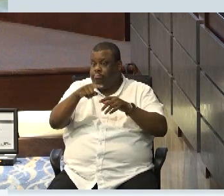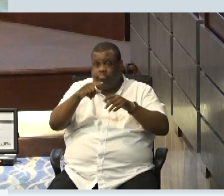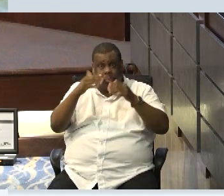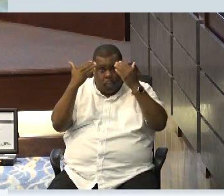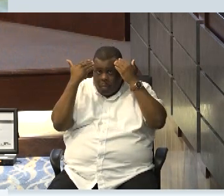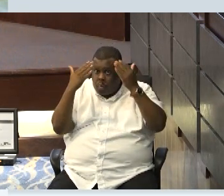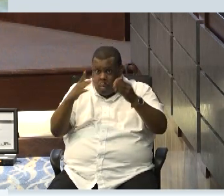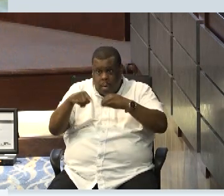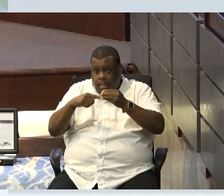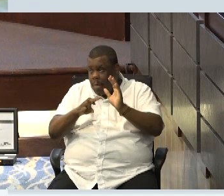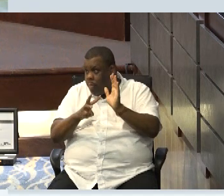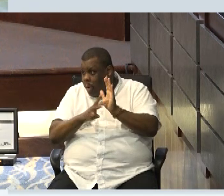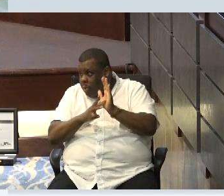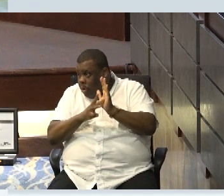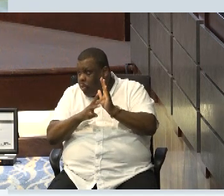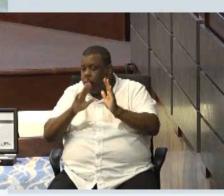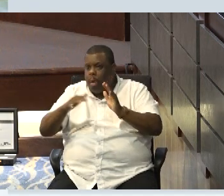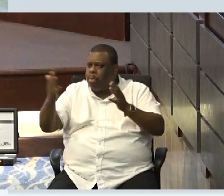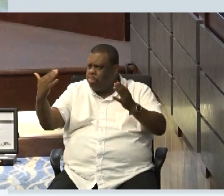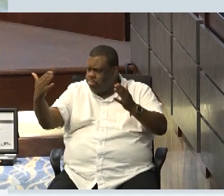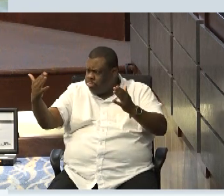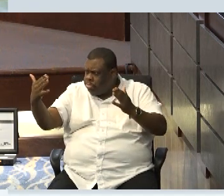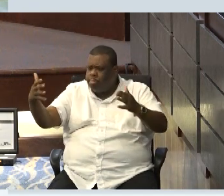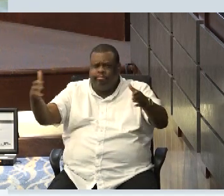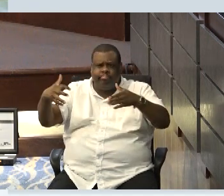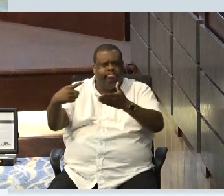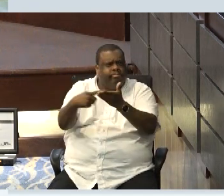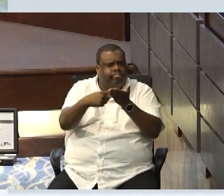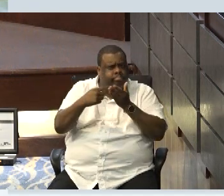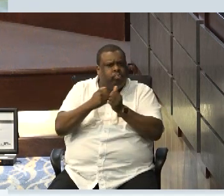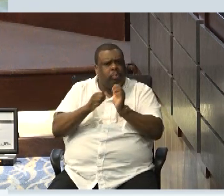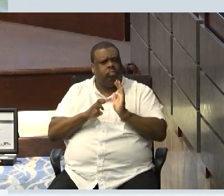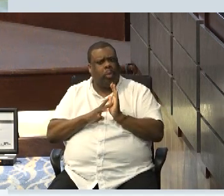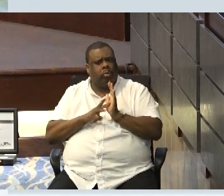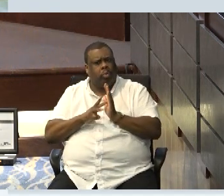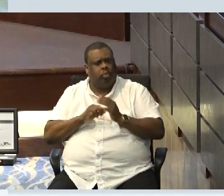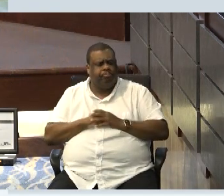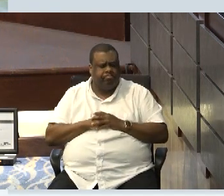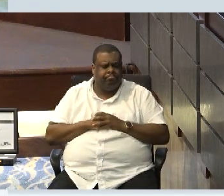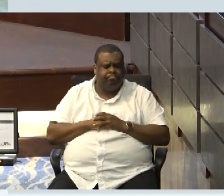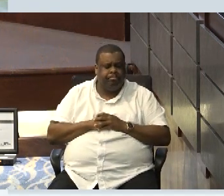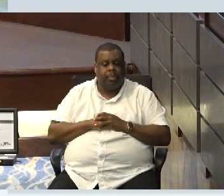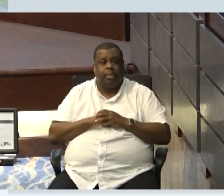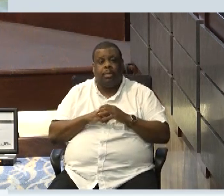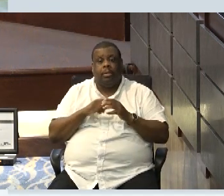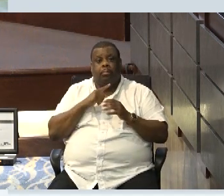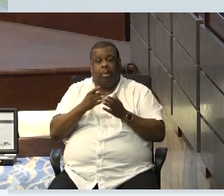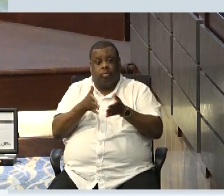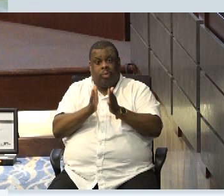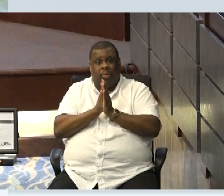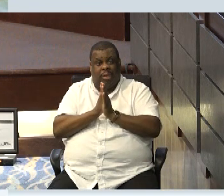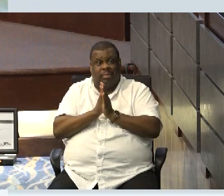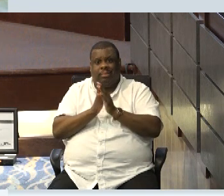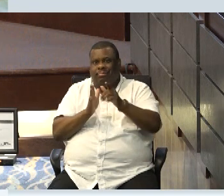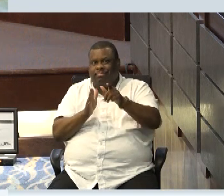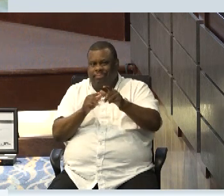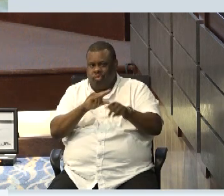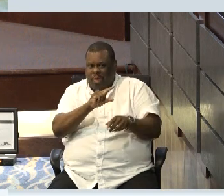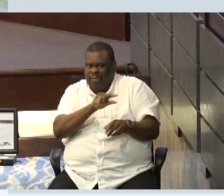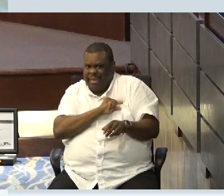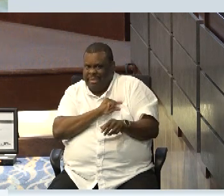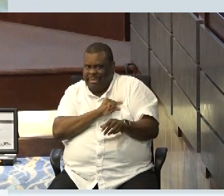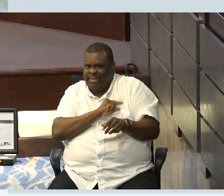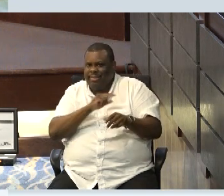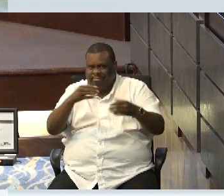will get an opportunity to interface with us. But primarily, the request for qualifications lays out what